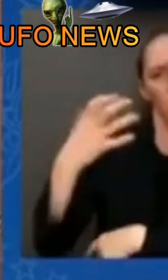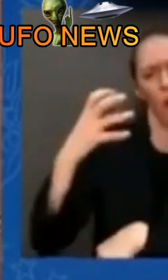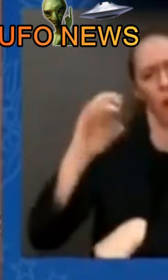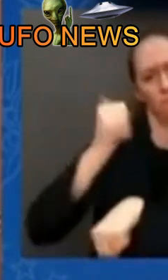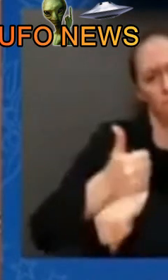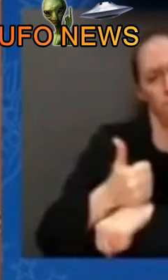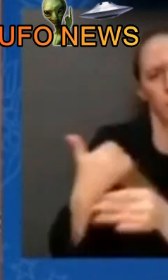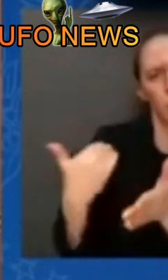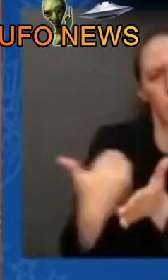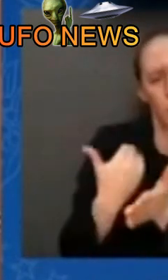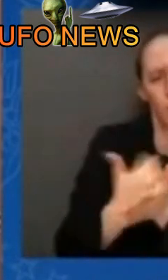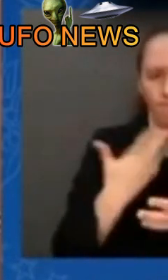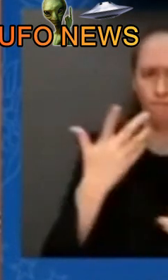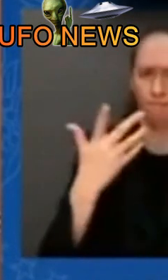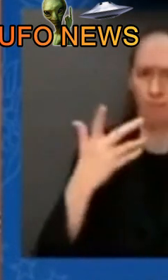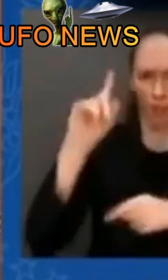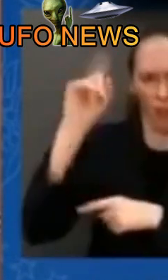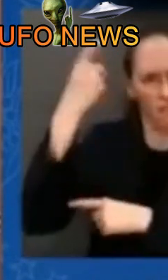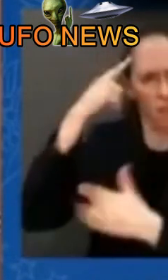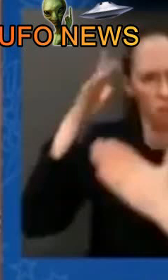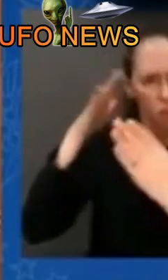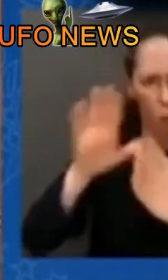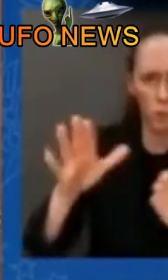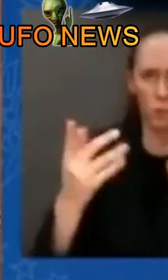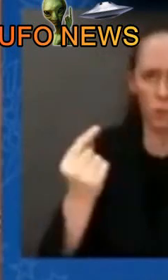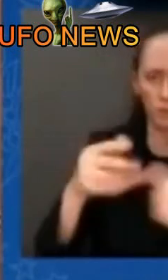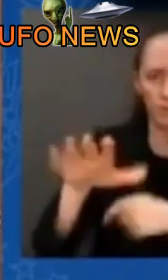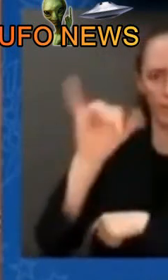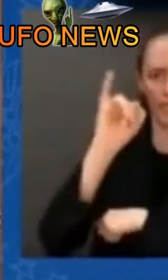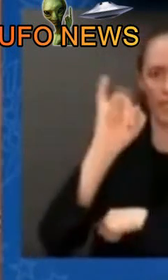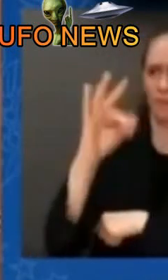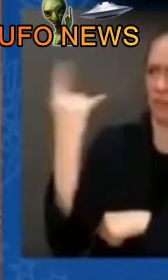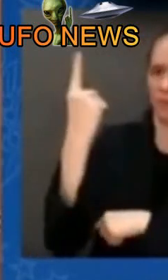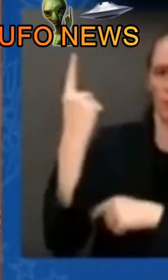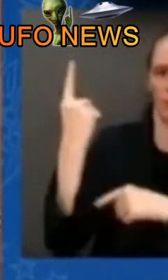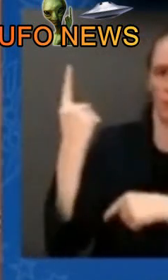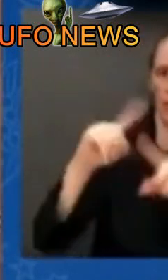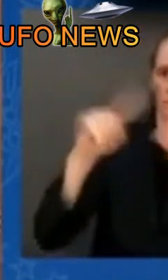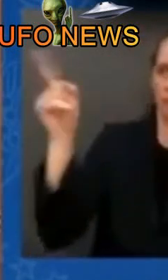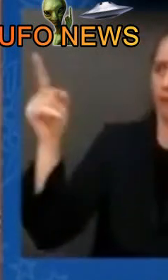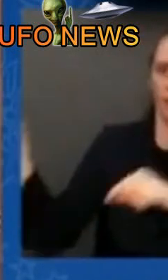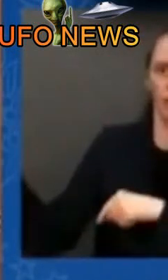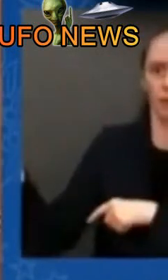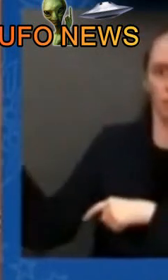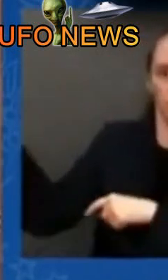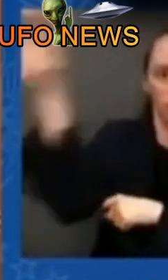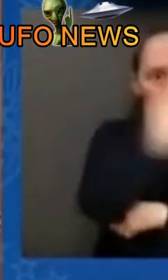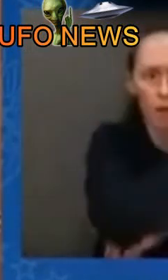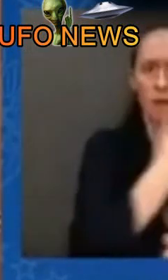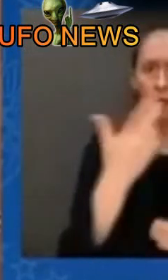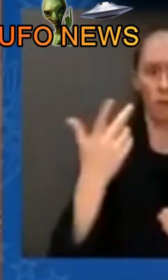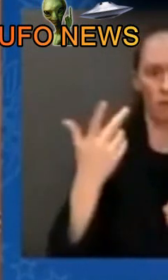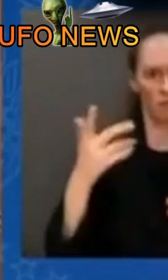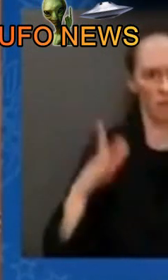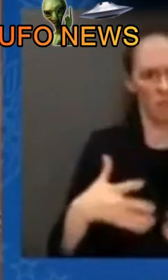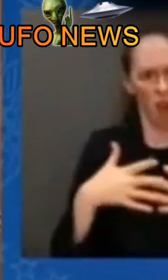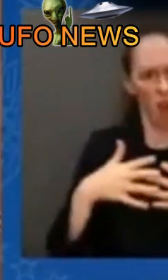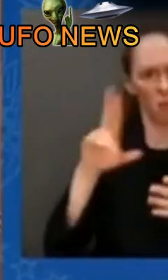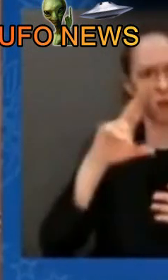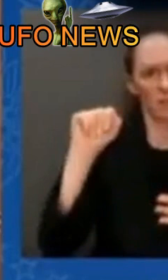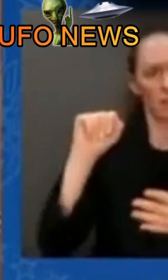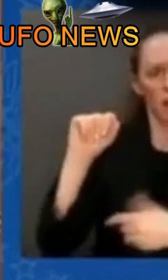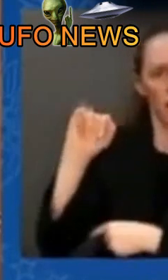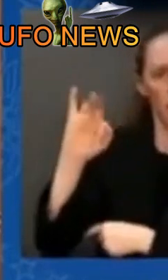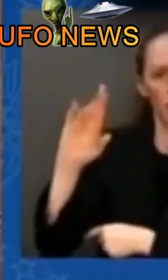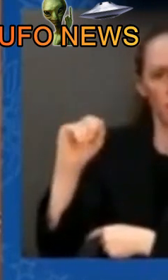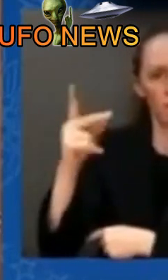objects in our airspace. First, we will establish a better inventory of unmanned airborne objects in